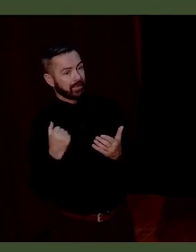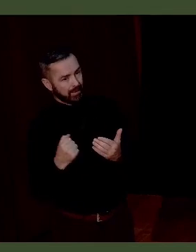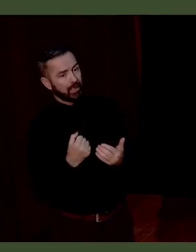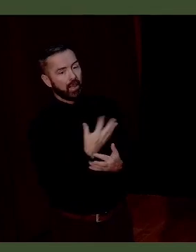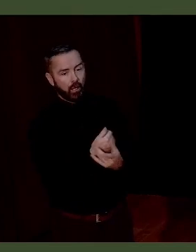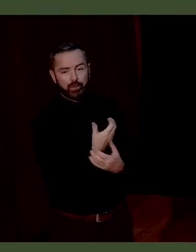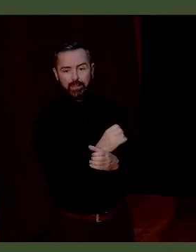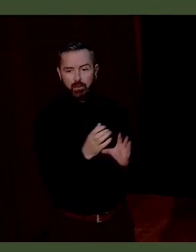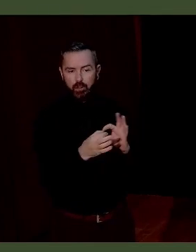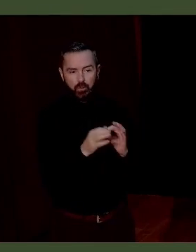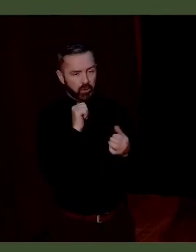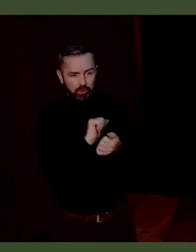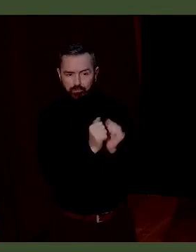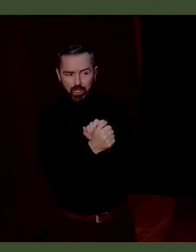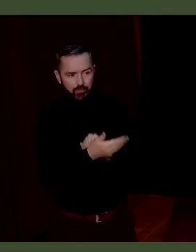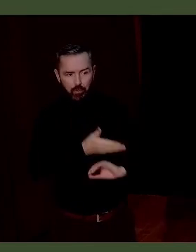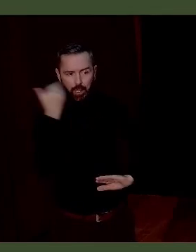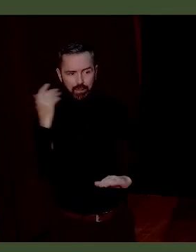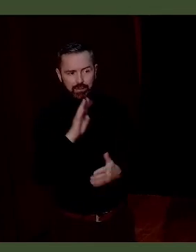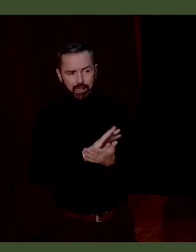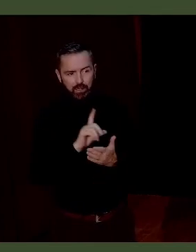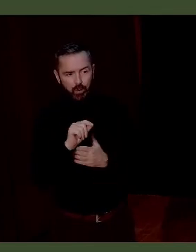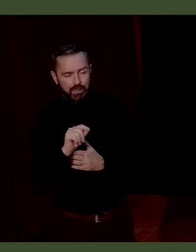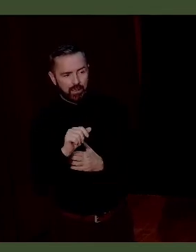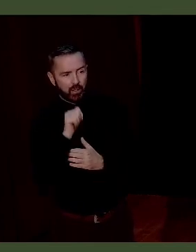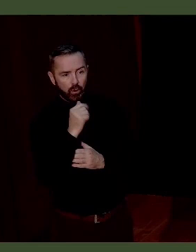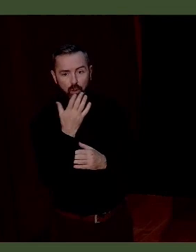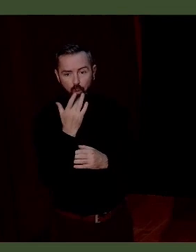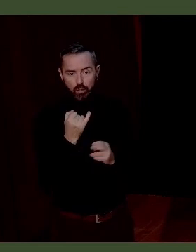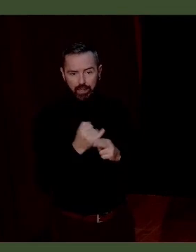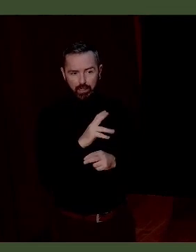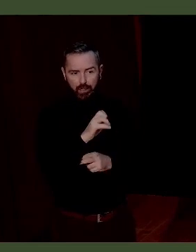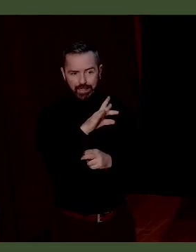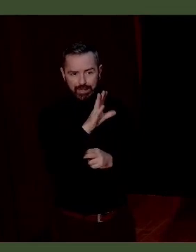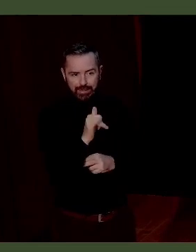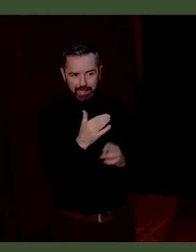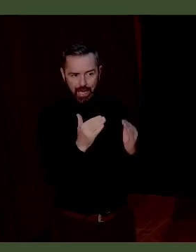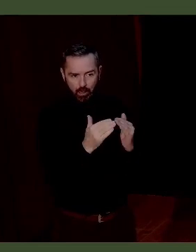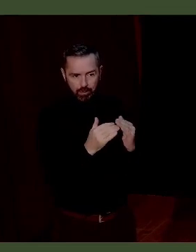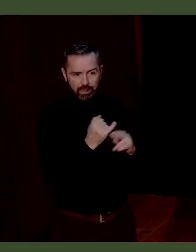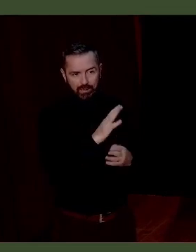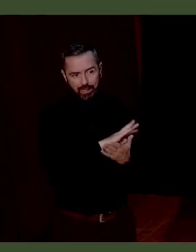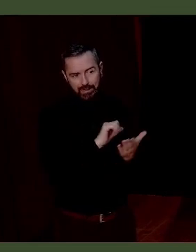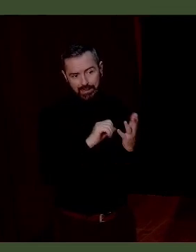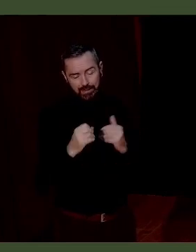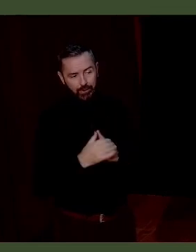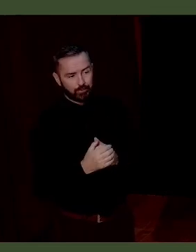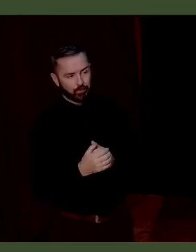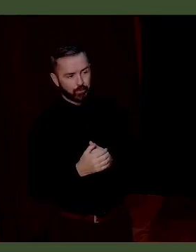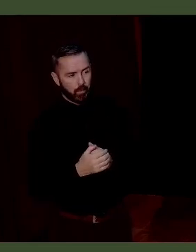county homes were largely unchanged from the 1920s. There was no running water in Clonakilty in the early 1960s.